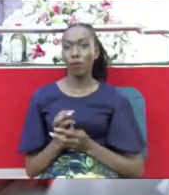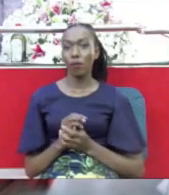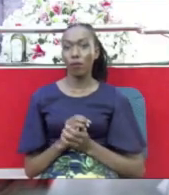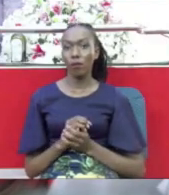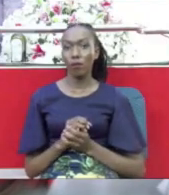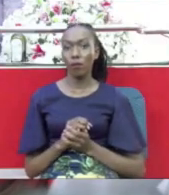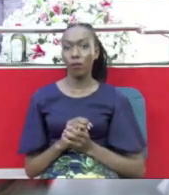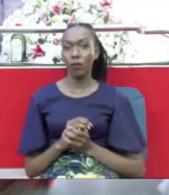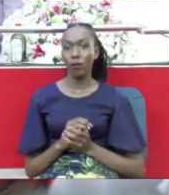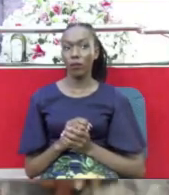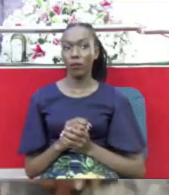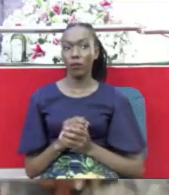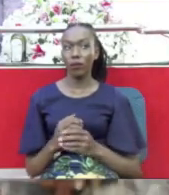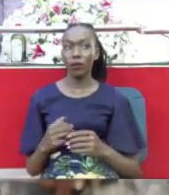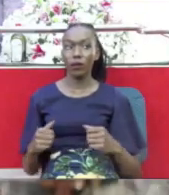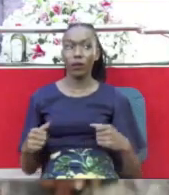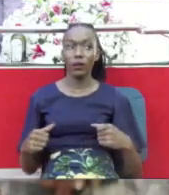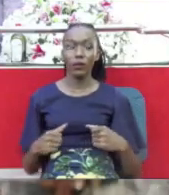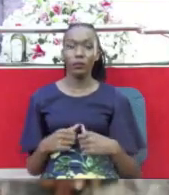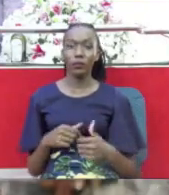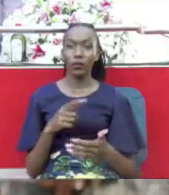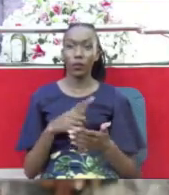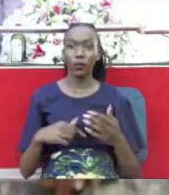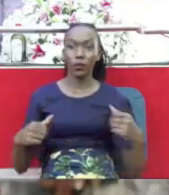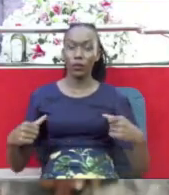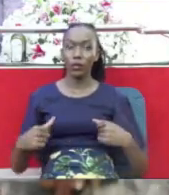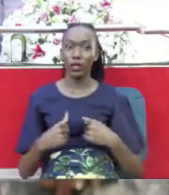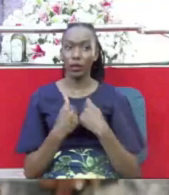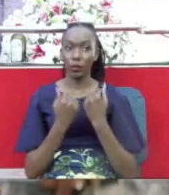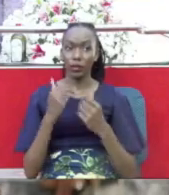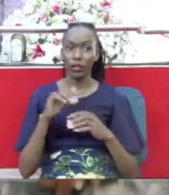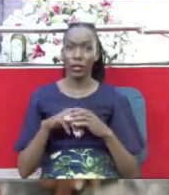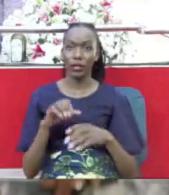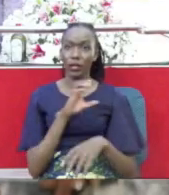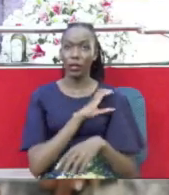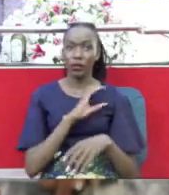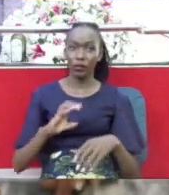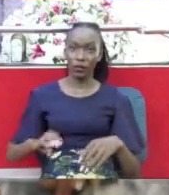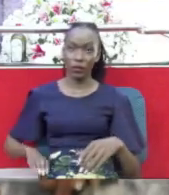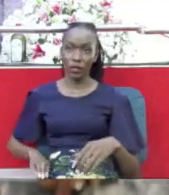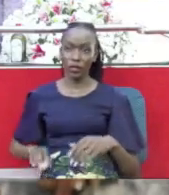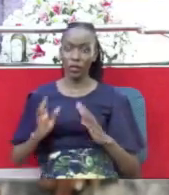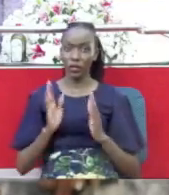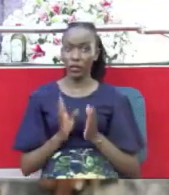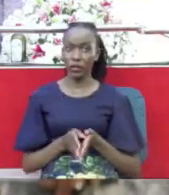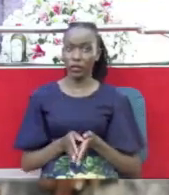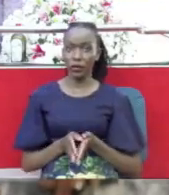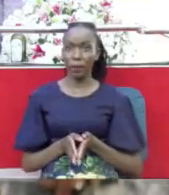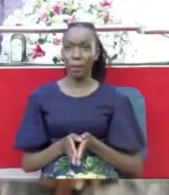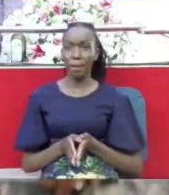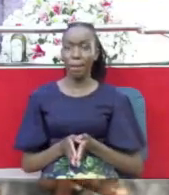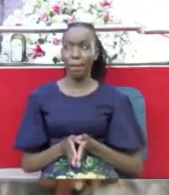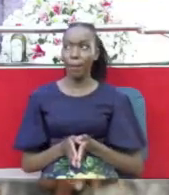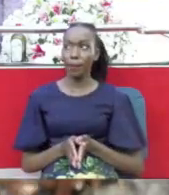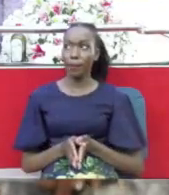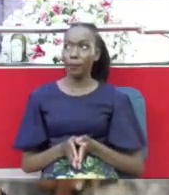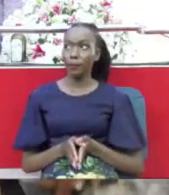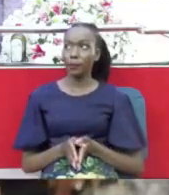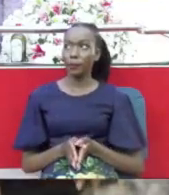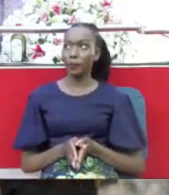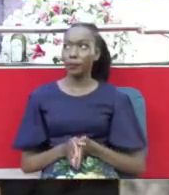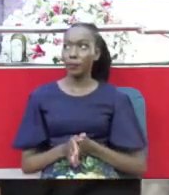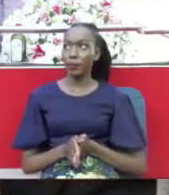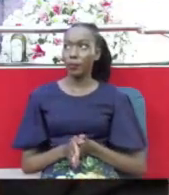is happening with Christianity if you look at it historically from the day of Jesus, early church, church fathers? Nina inafanyika